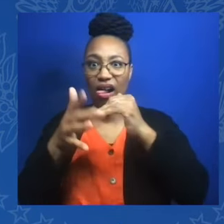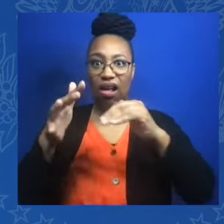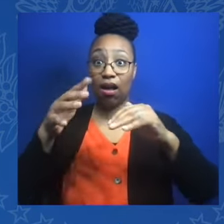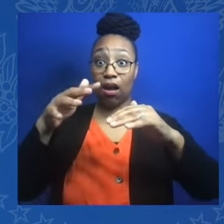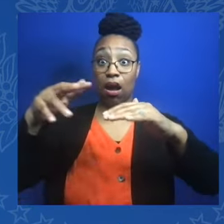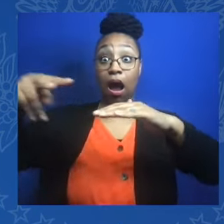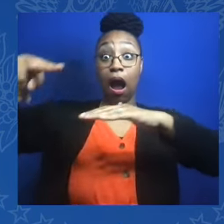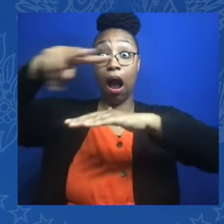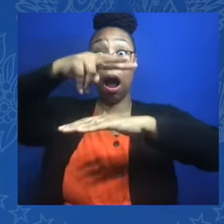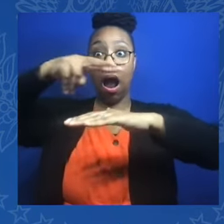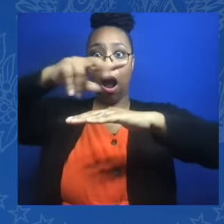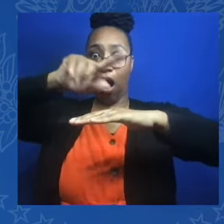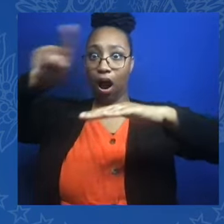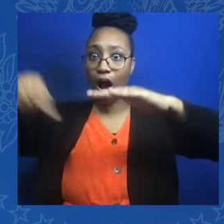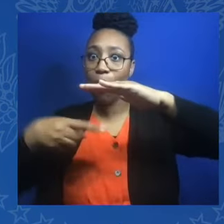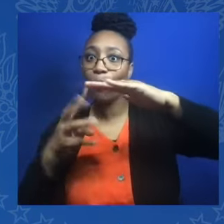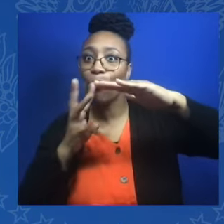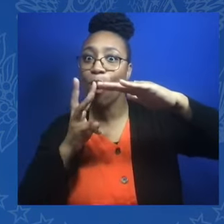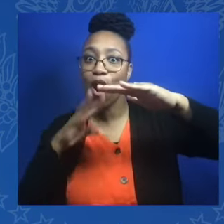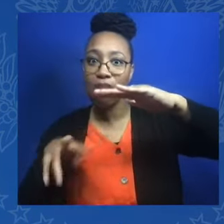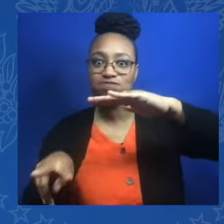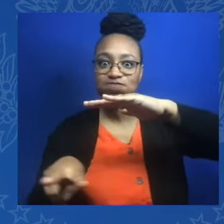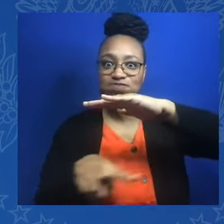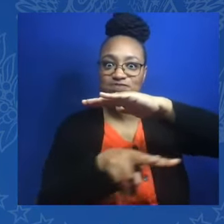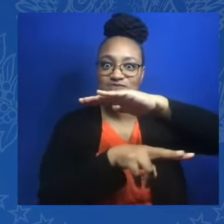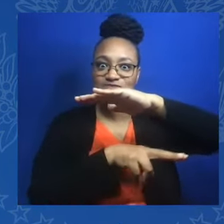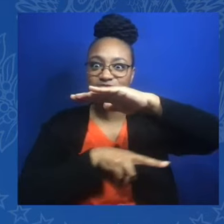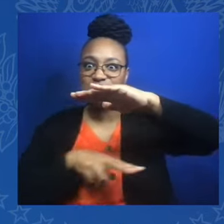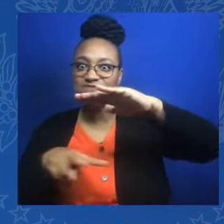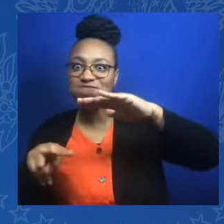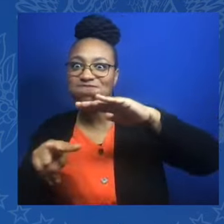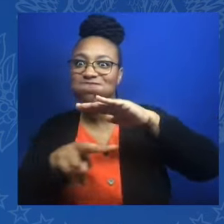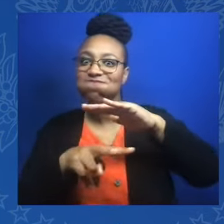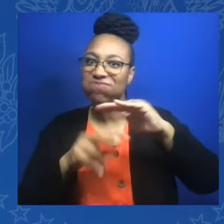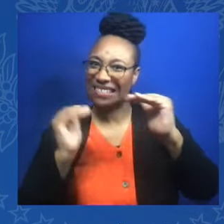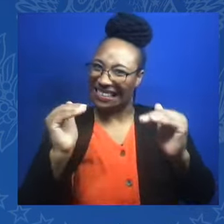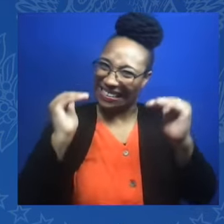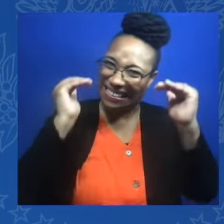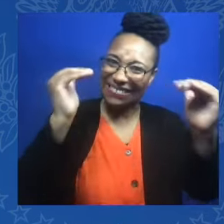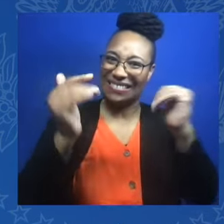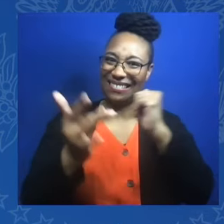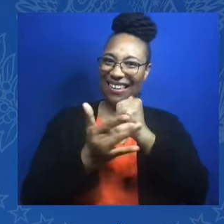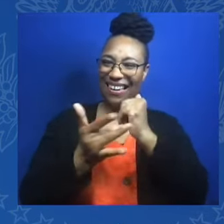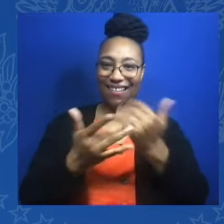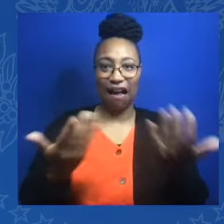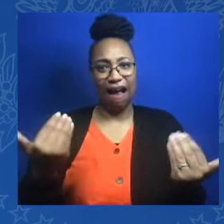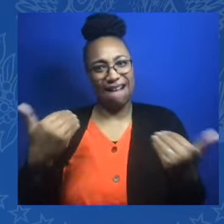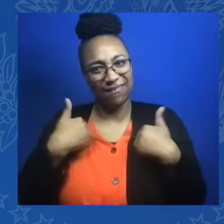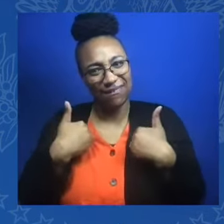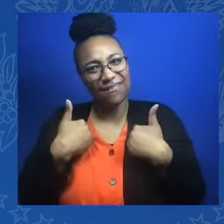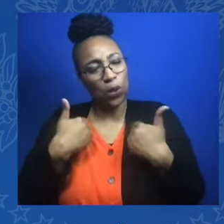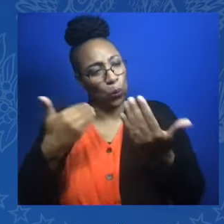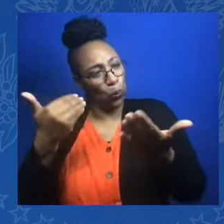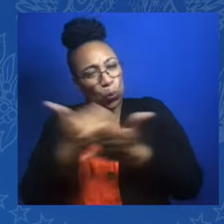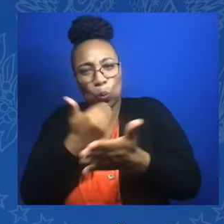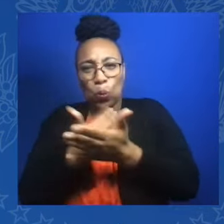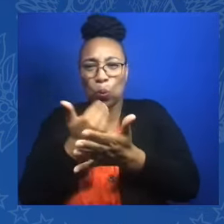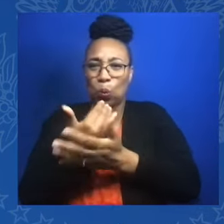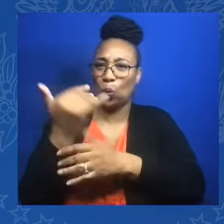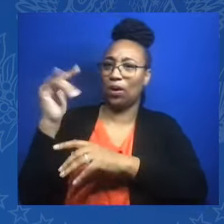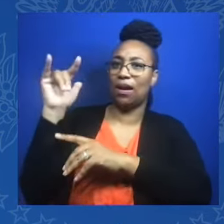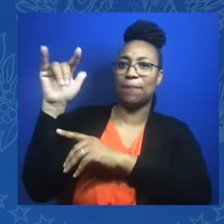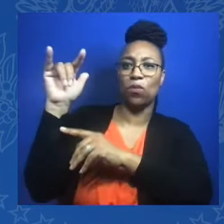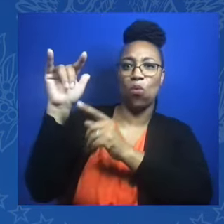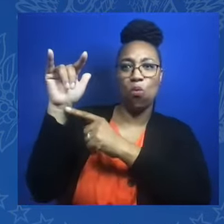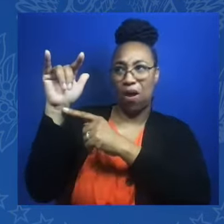aircraft. And I'm looking forward to continuing to work in close partnership with Canada as we deliver on these needs so that our